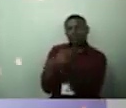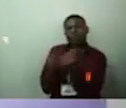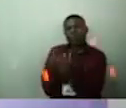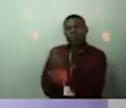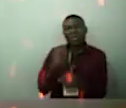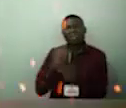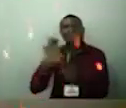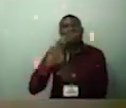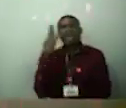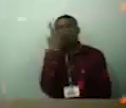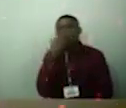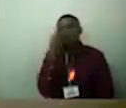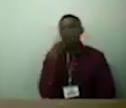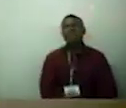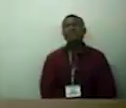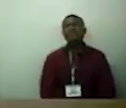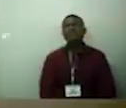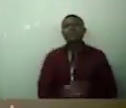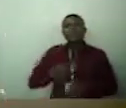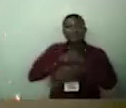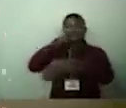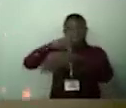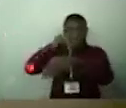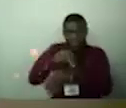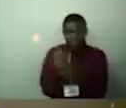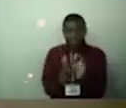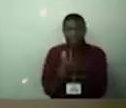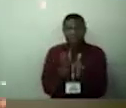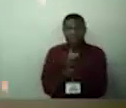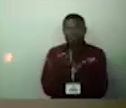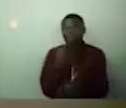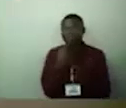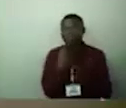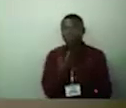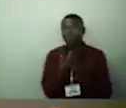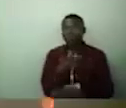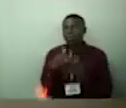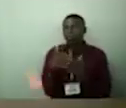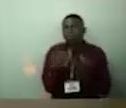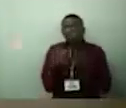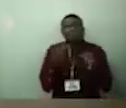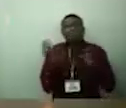city. The nations, the Bible said, that